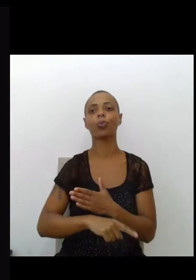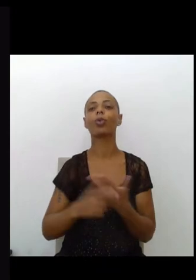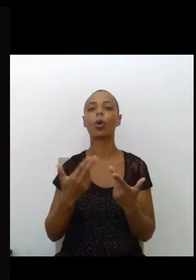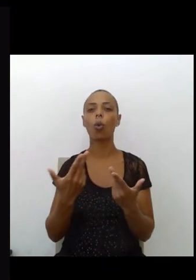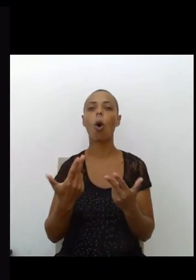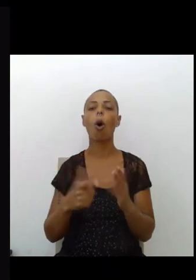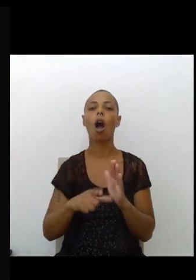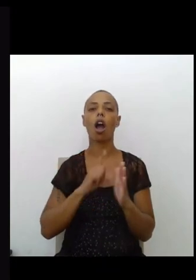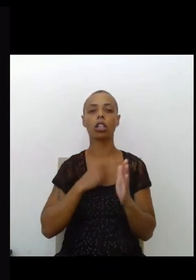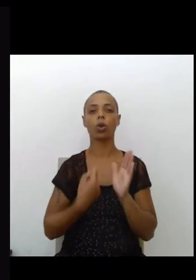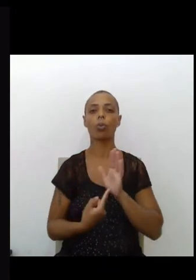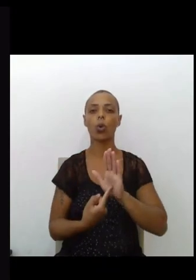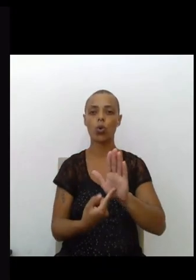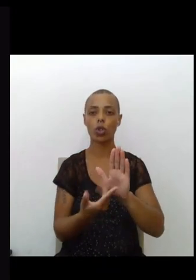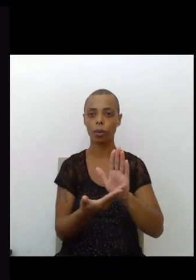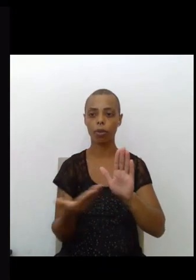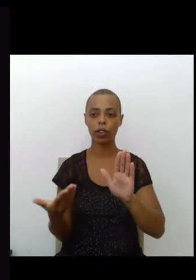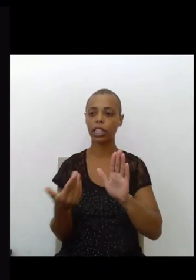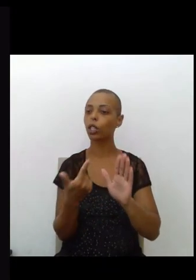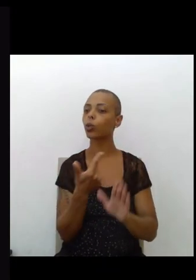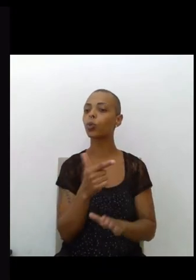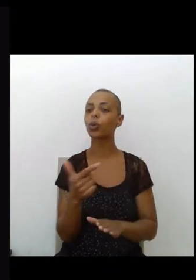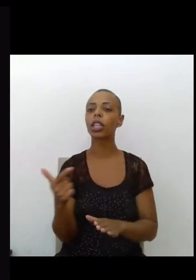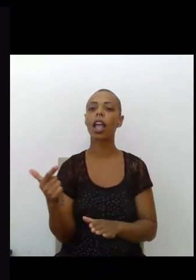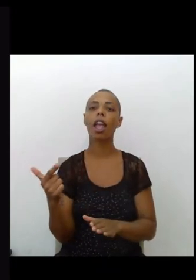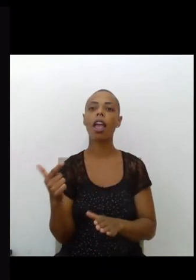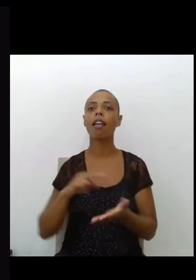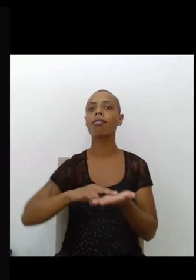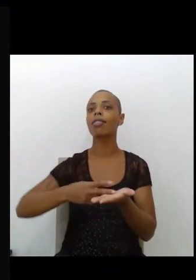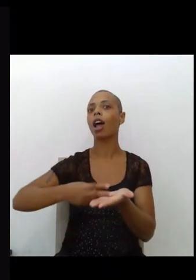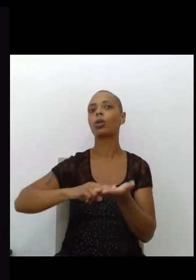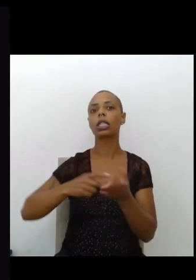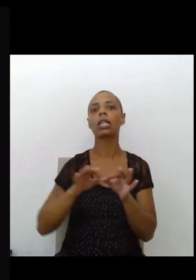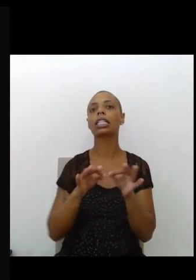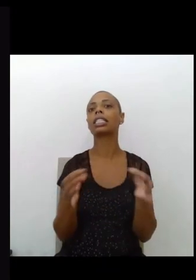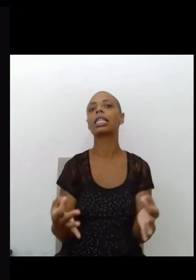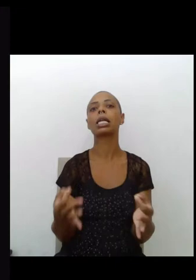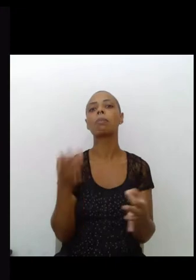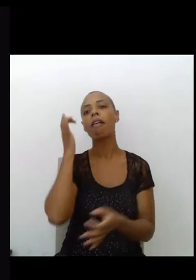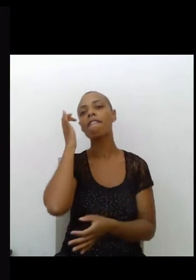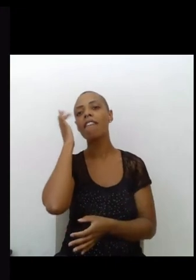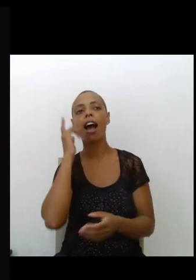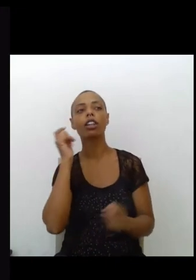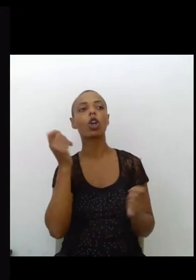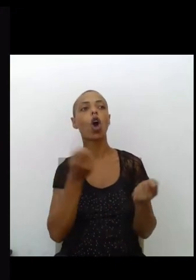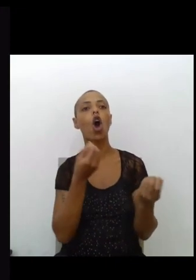and easily and easy translations of Unger and daughter to English